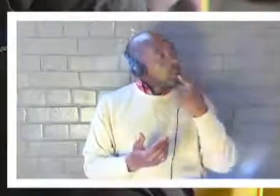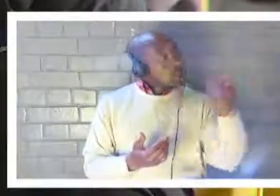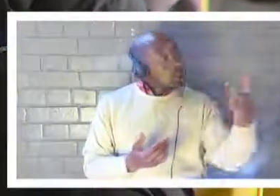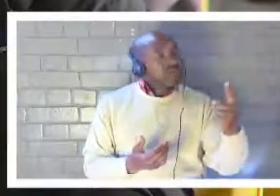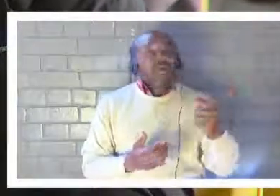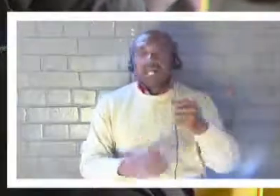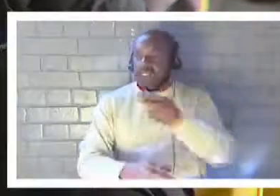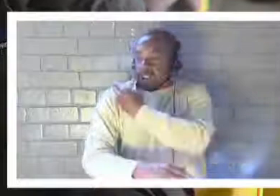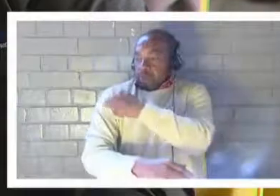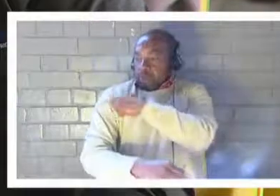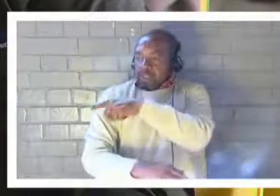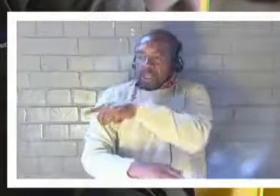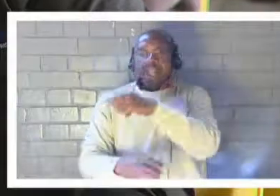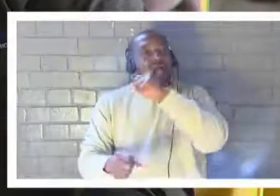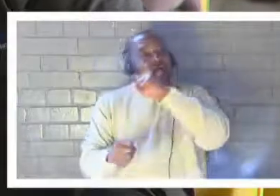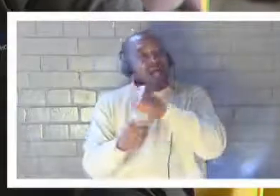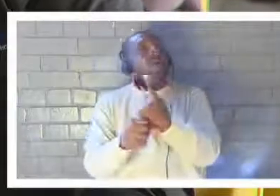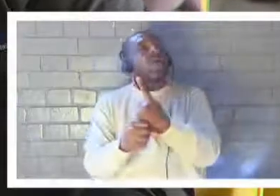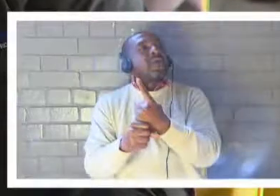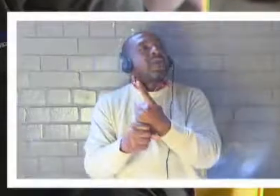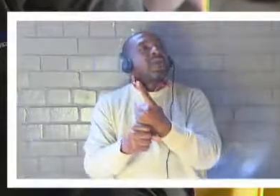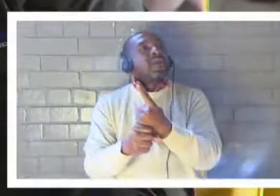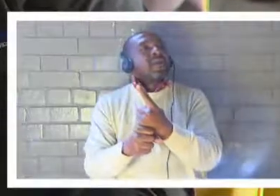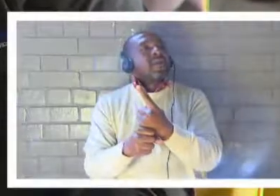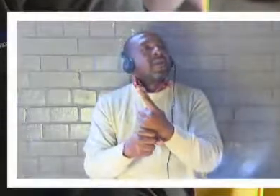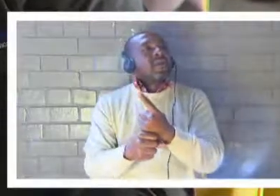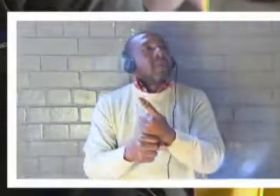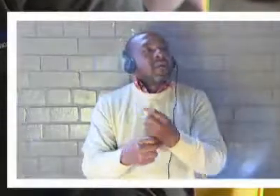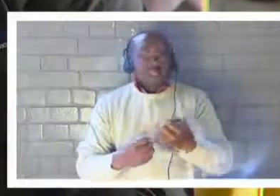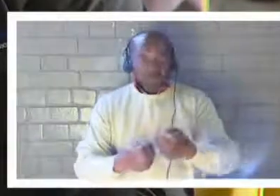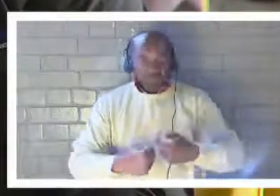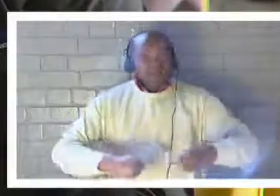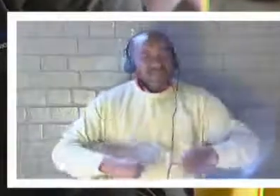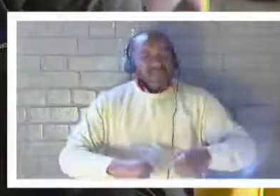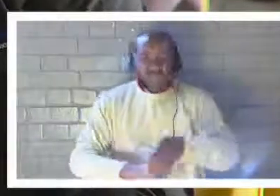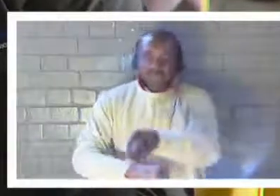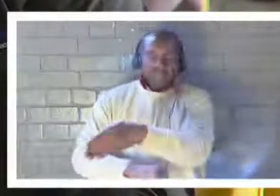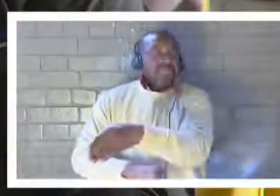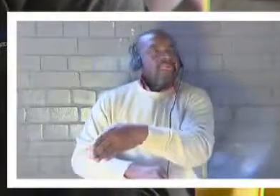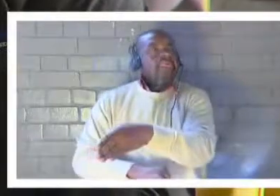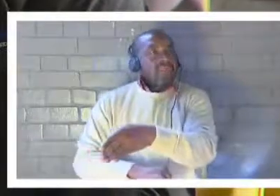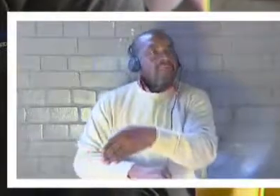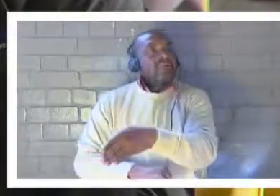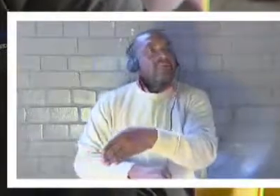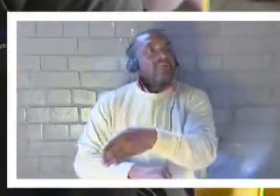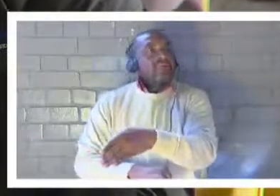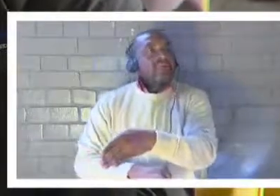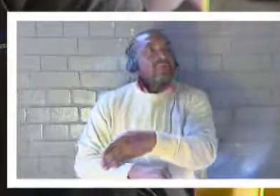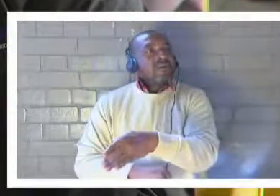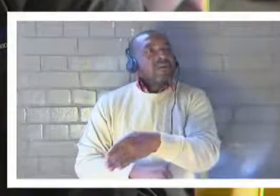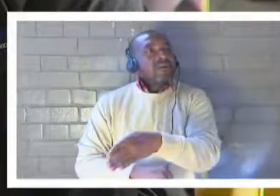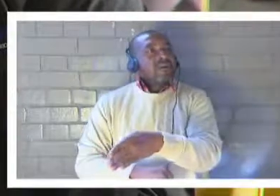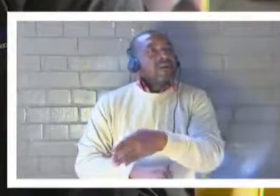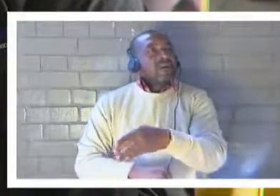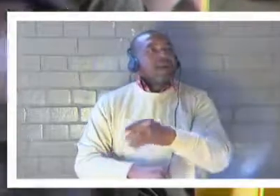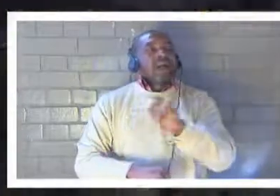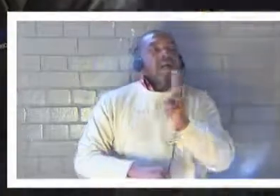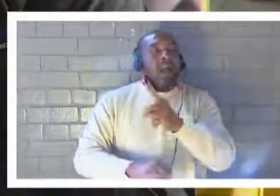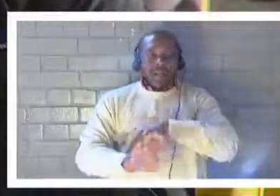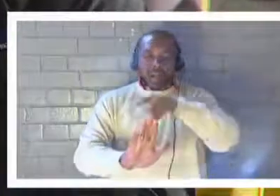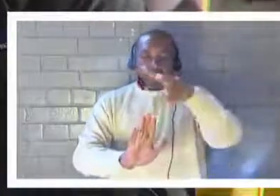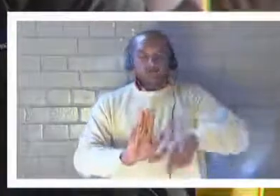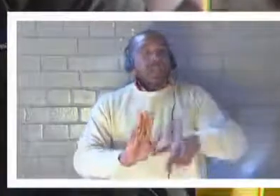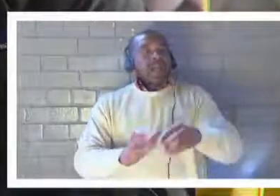maintenance project. We don't have. I think if you can look from